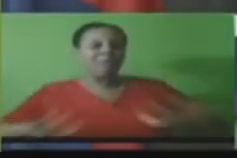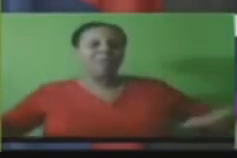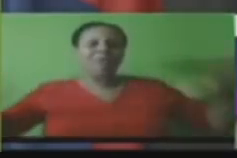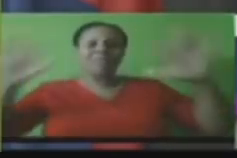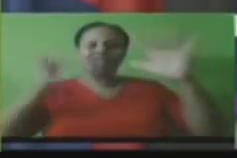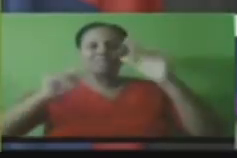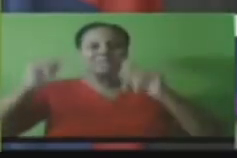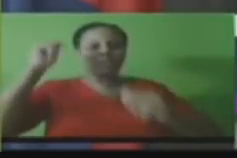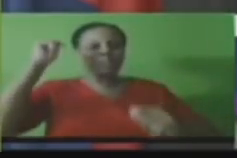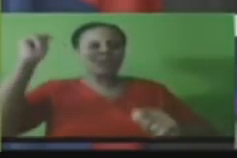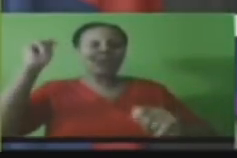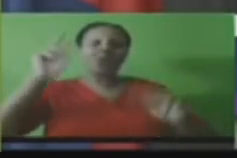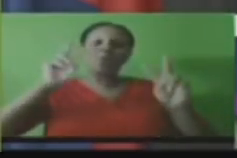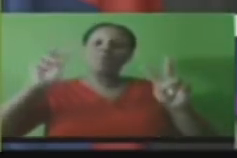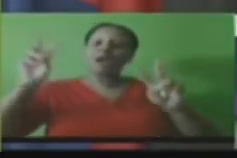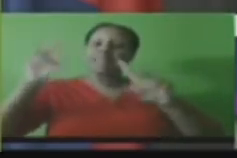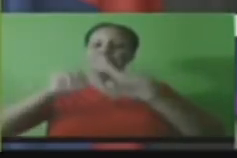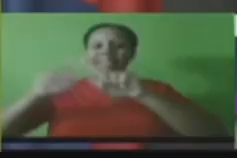and abroad, and